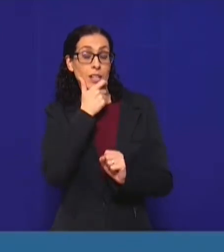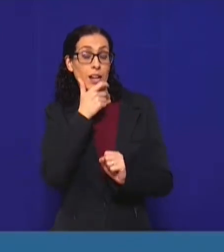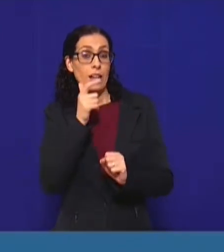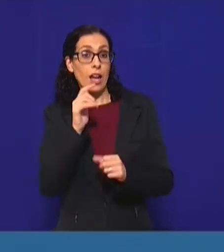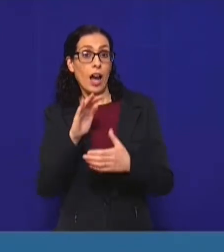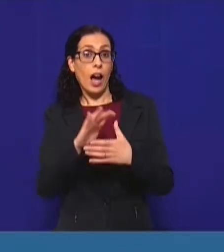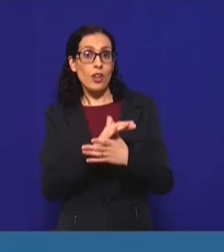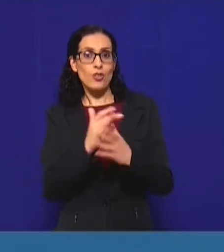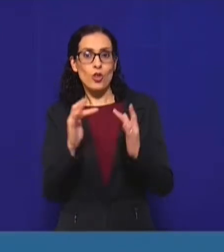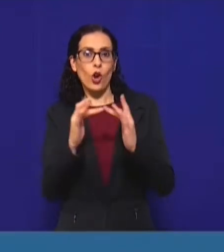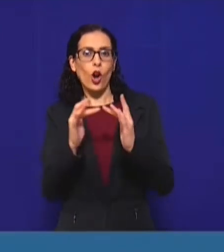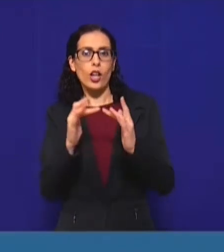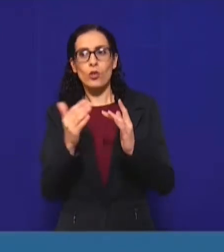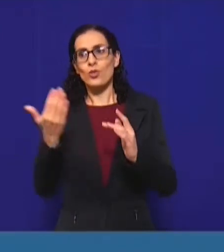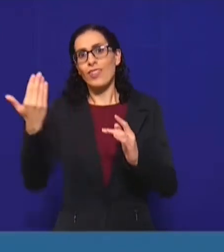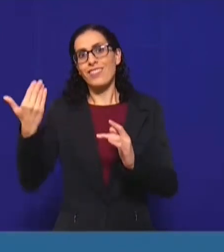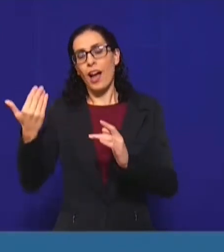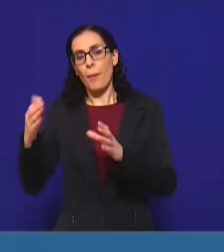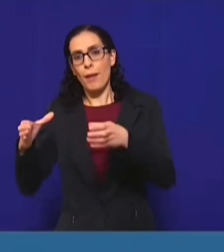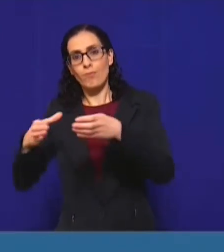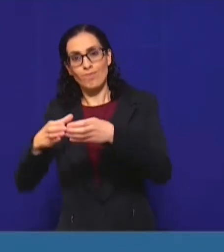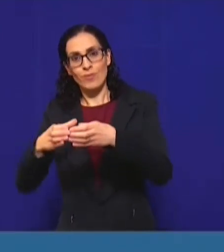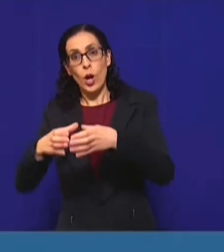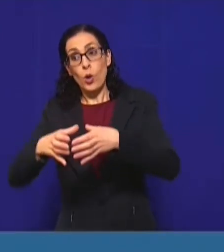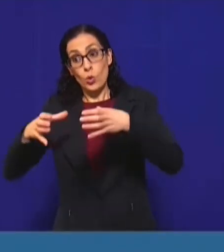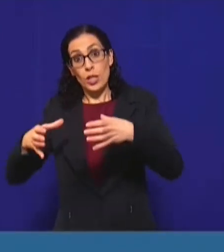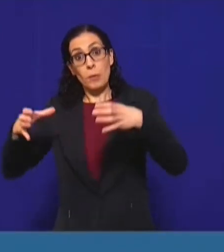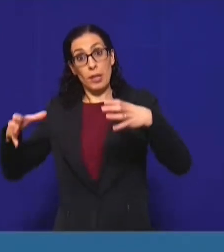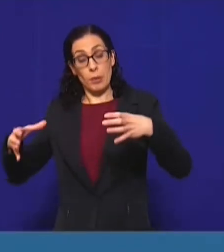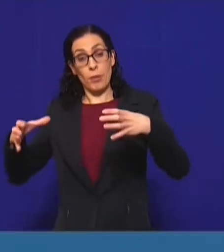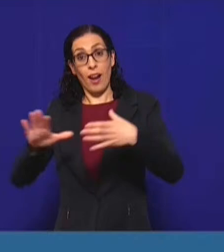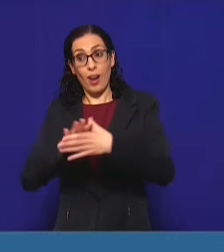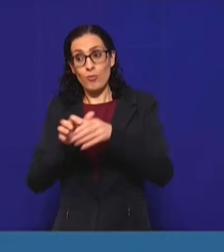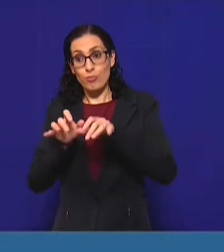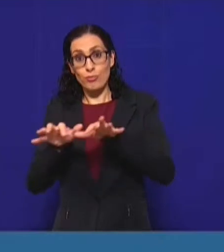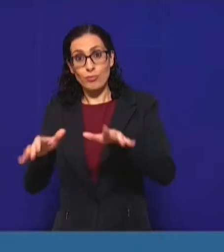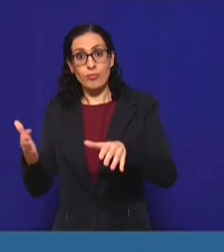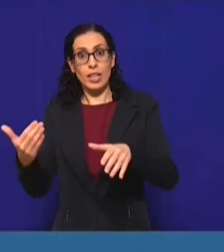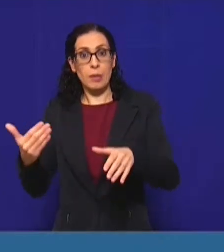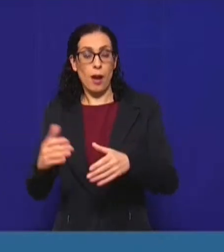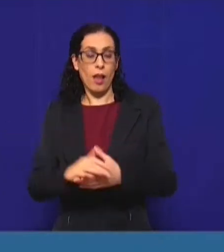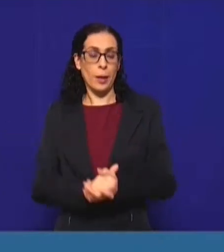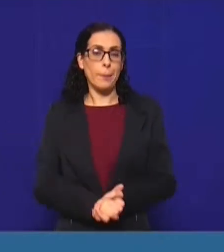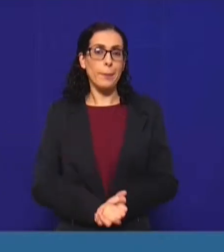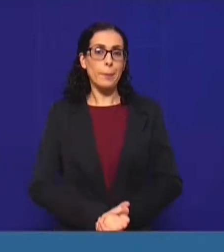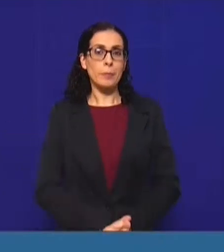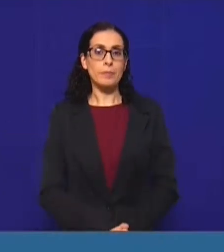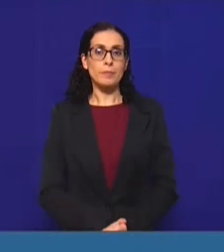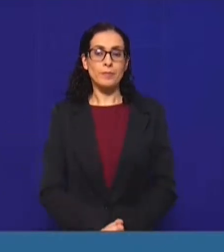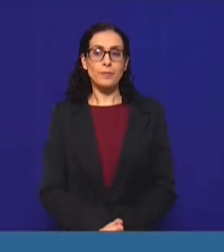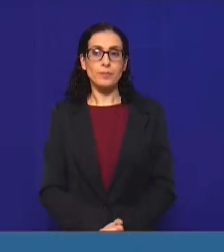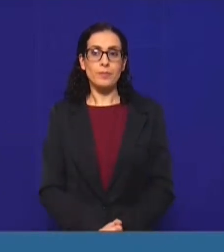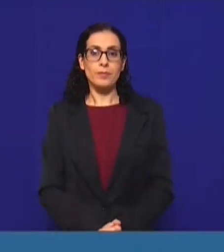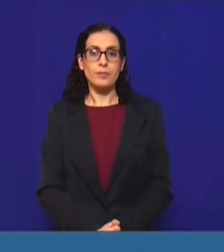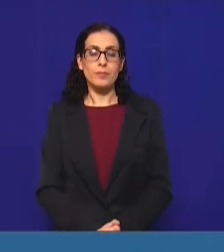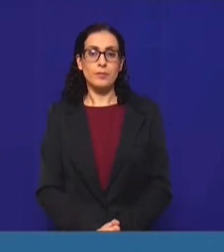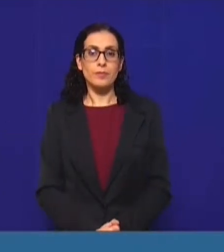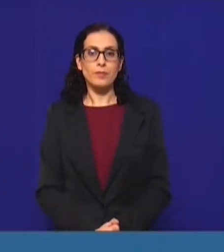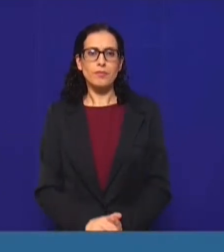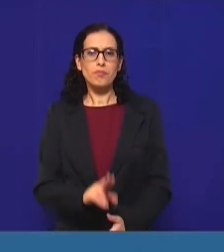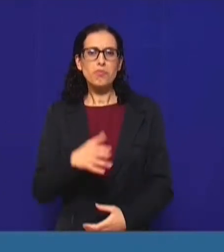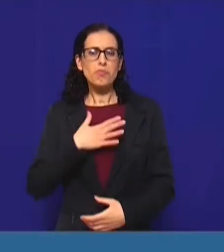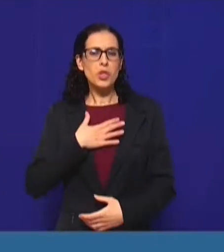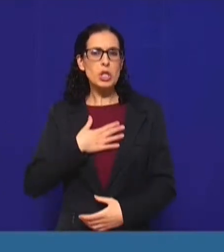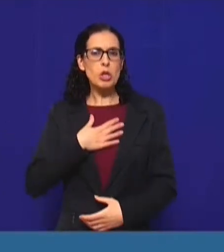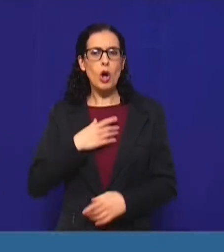jista' jkollok iktar clusters li jkunu ikbar minħabba trasmissjoni iktar. U s-sintomi huma